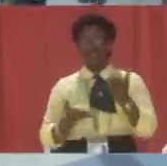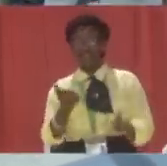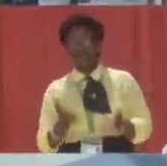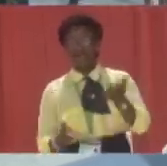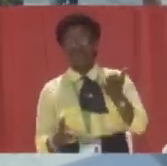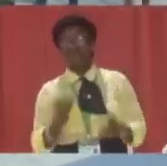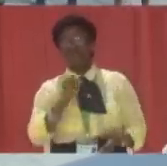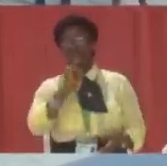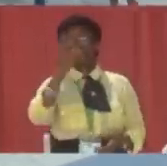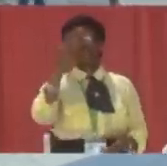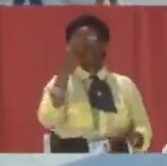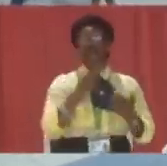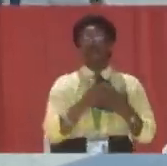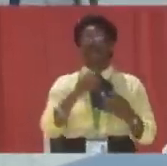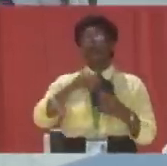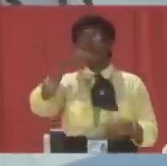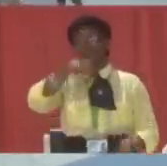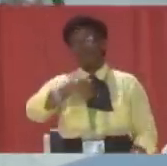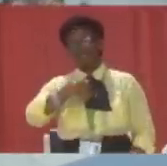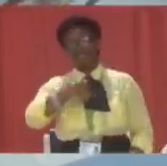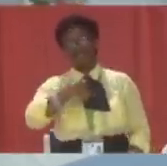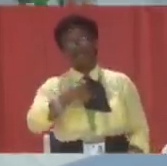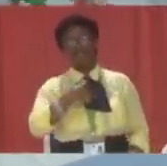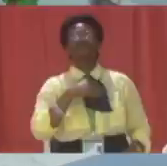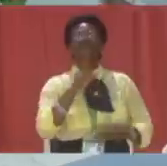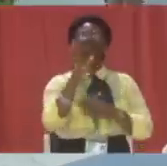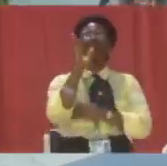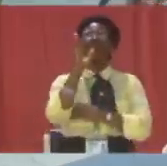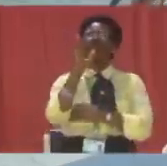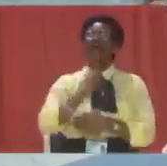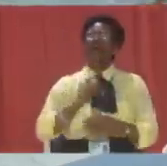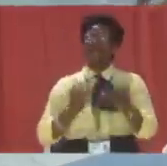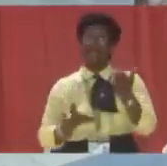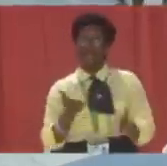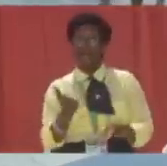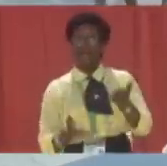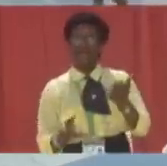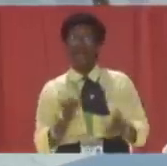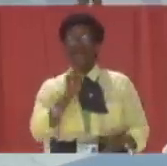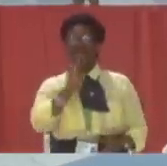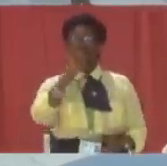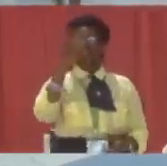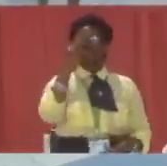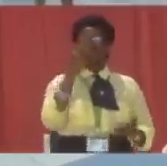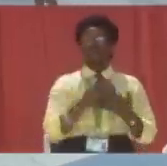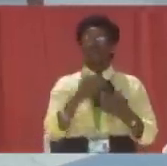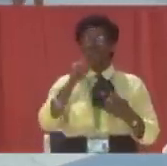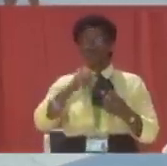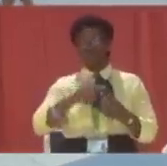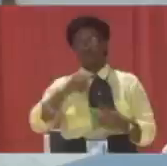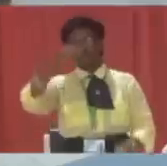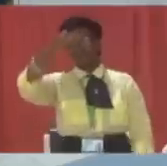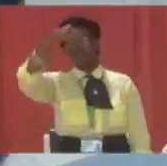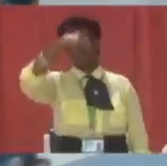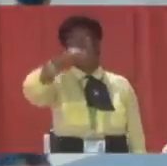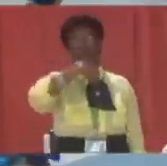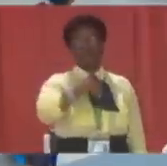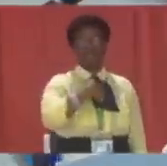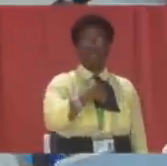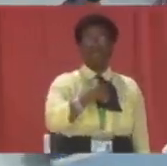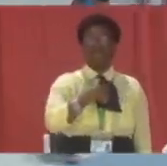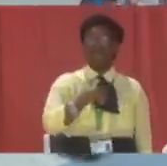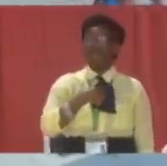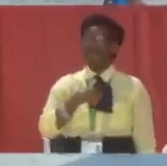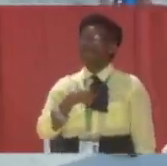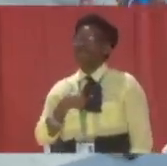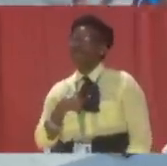me. The Lord I'm serving is good to me. The Lord I'm serving is good to me. The